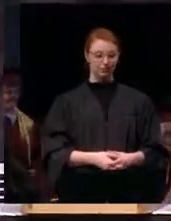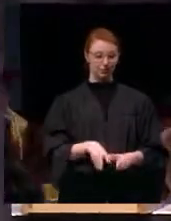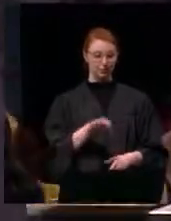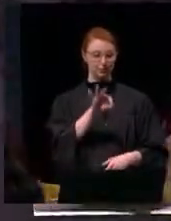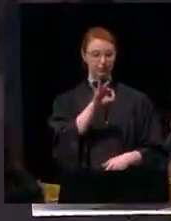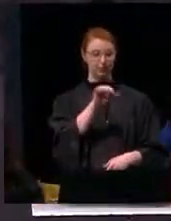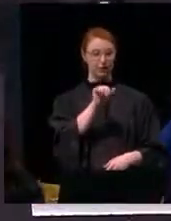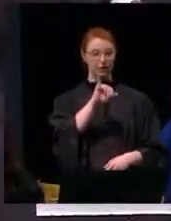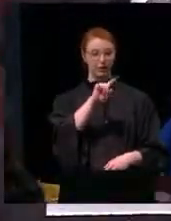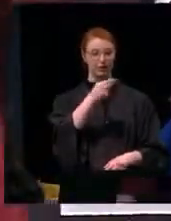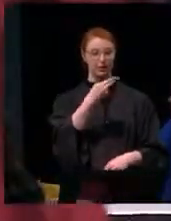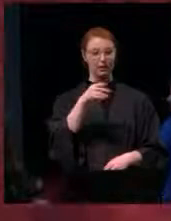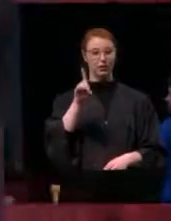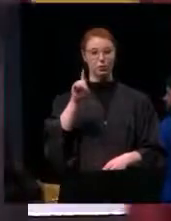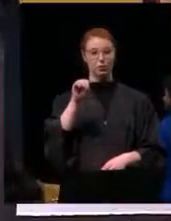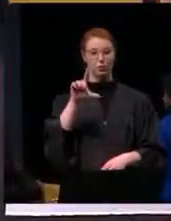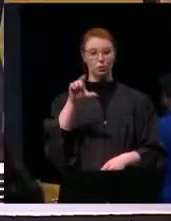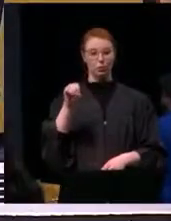Faith Dolo.